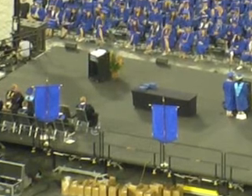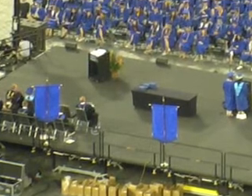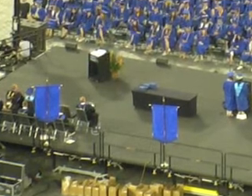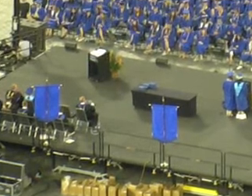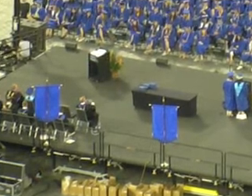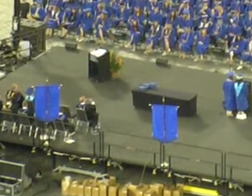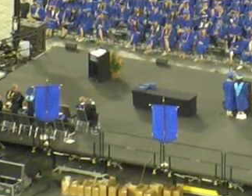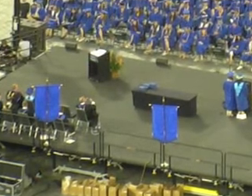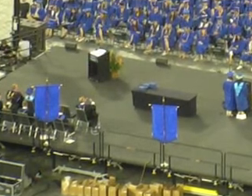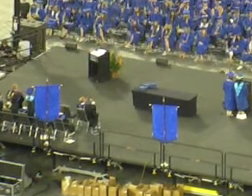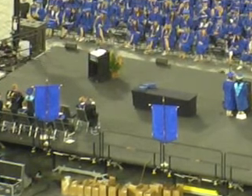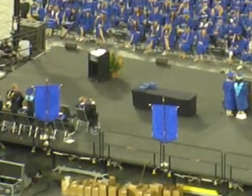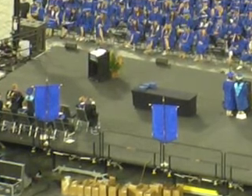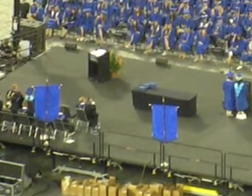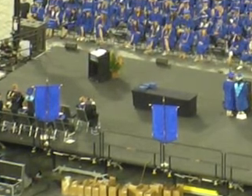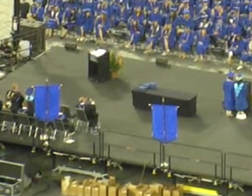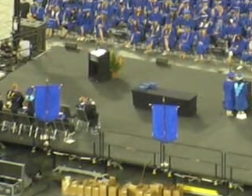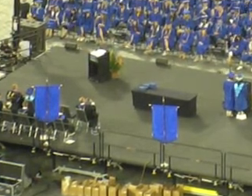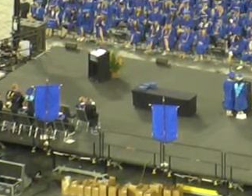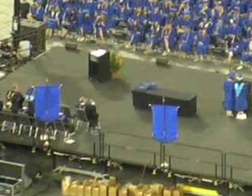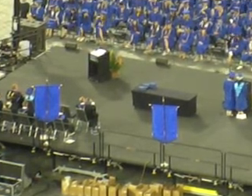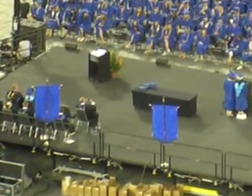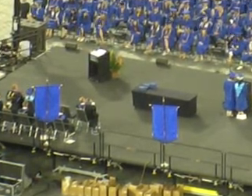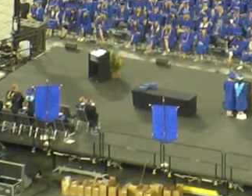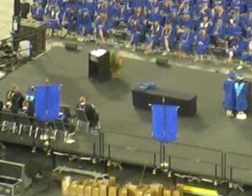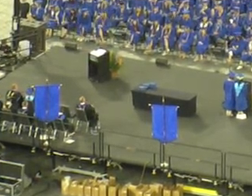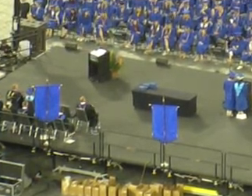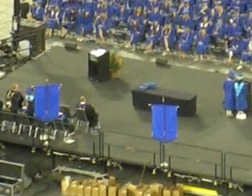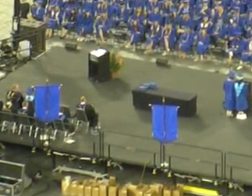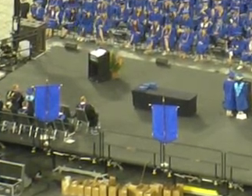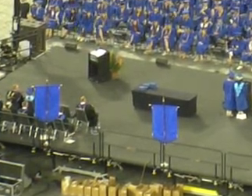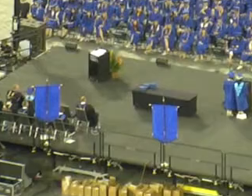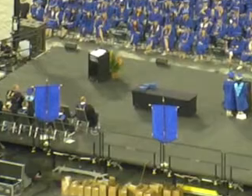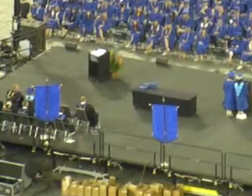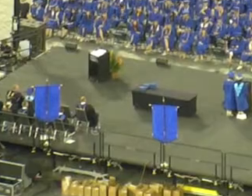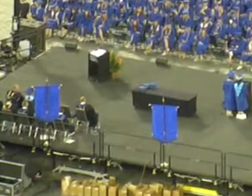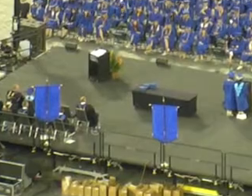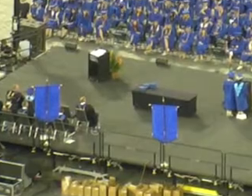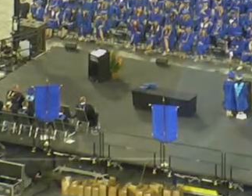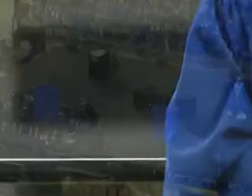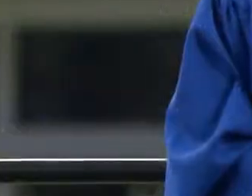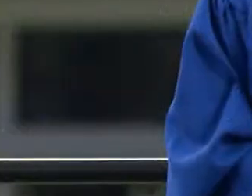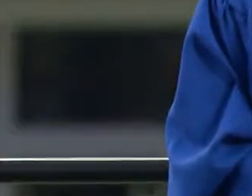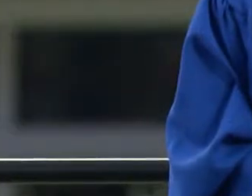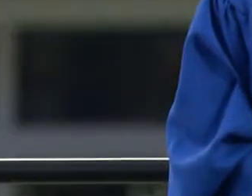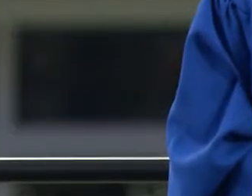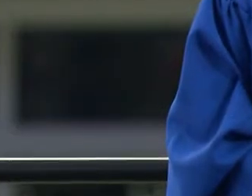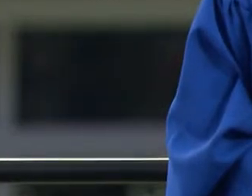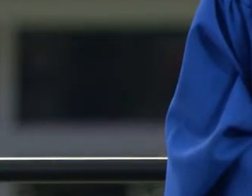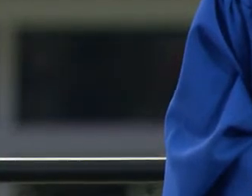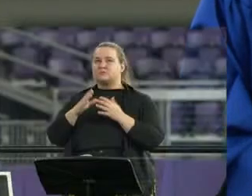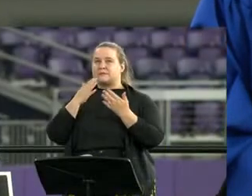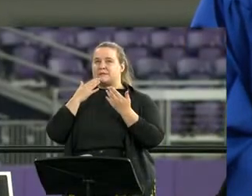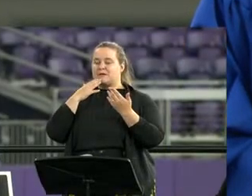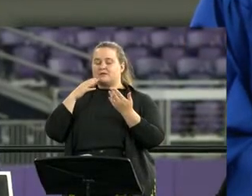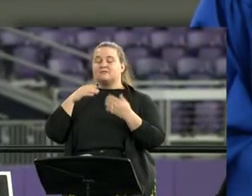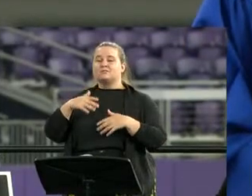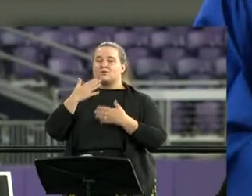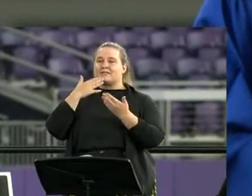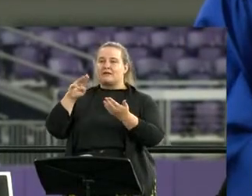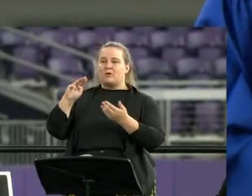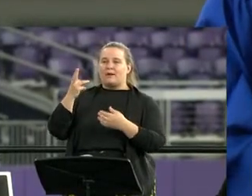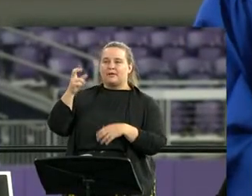For that wonderful performance. All right, before we do the cap toss, we wanted to quickly say thank you to MHS,